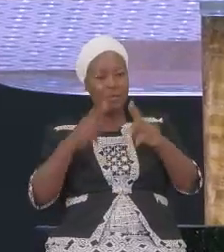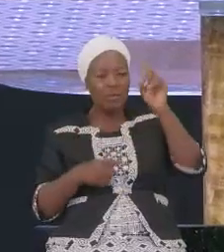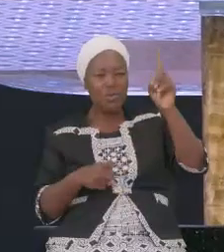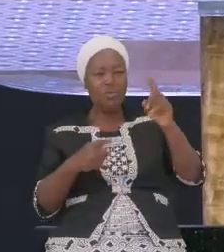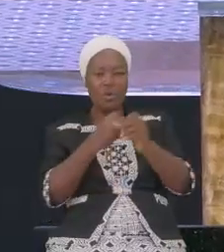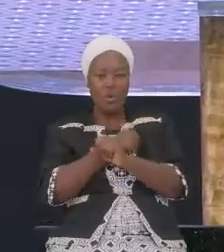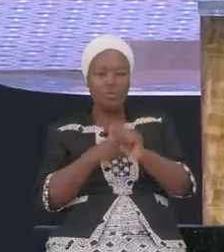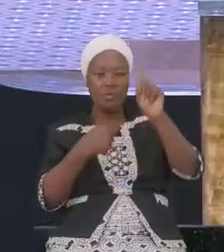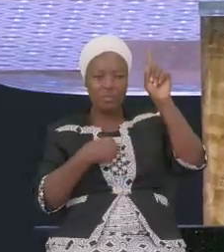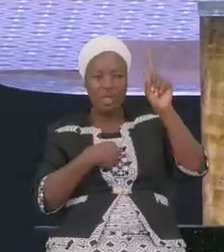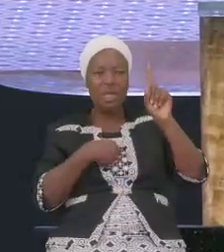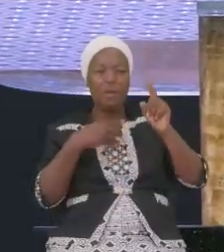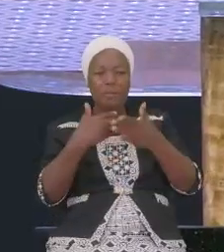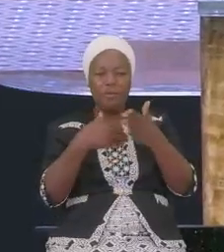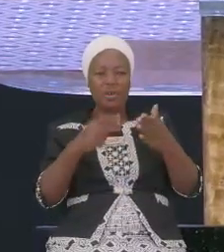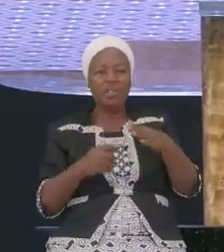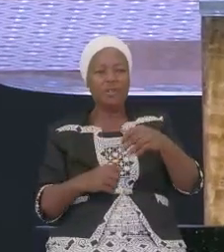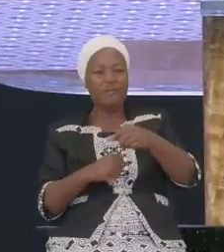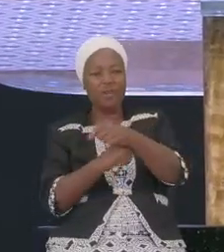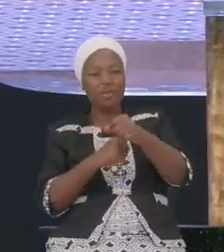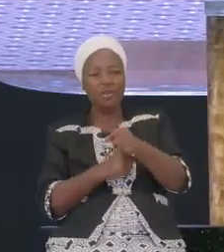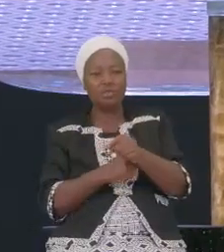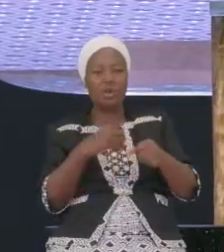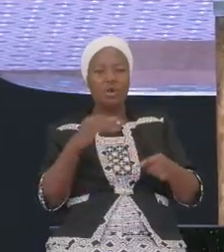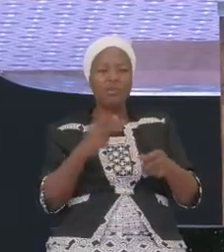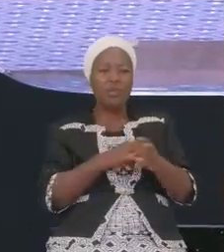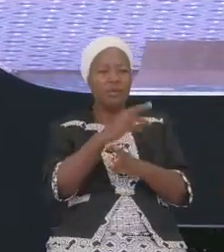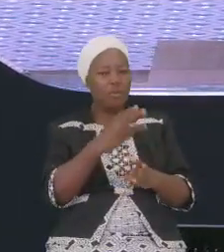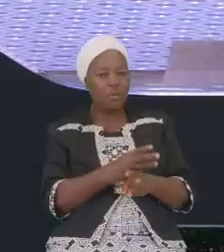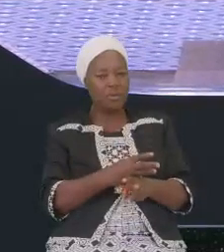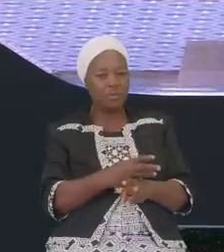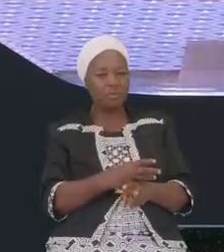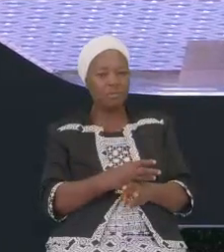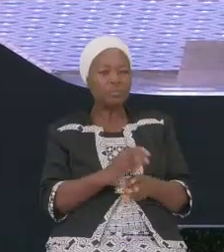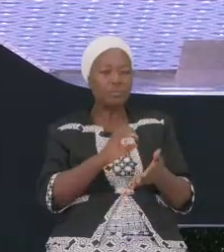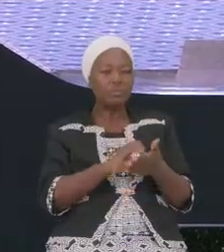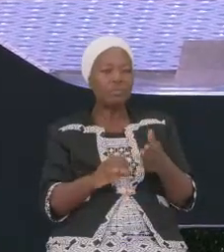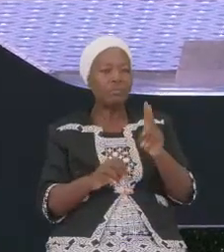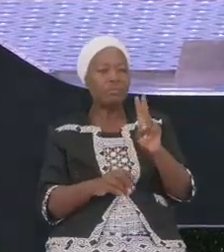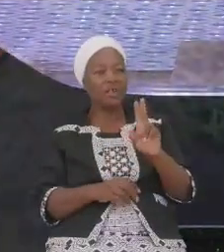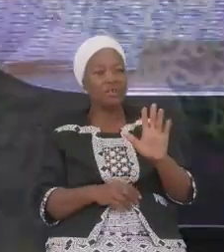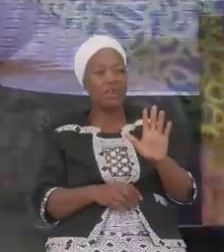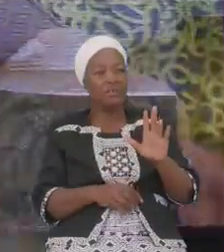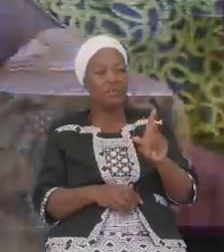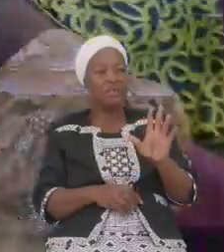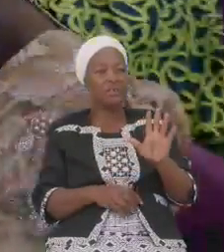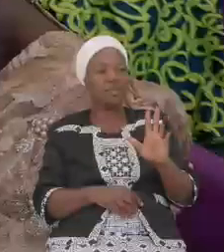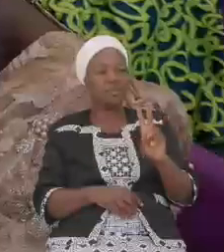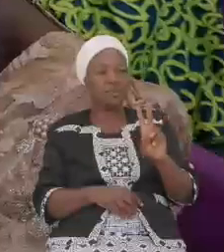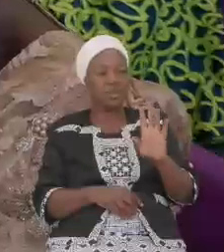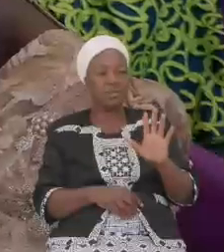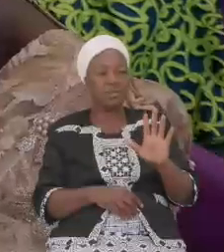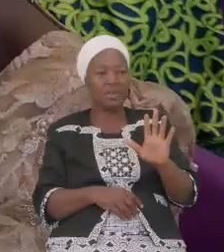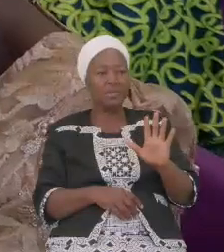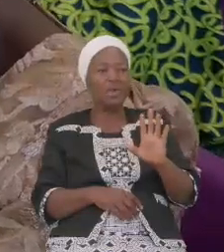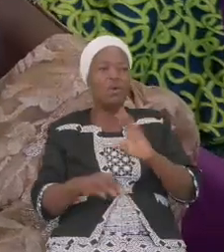me before the foundation of the world. Verse 25, in verse 25, O righteous